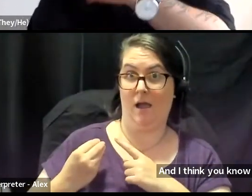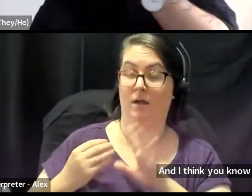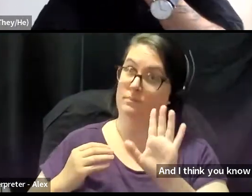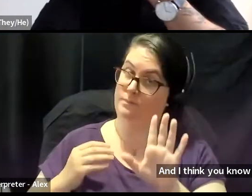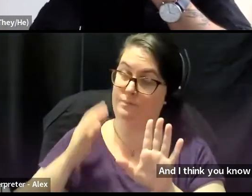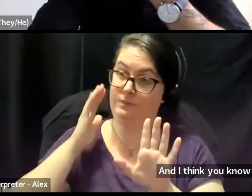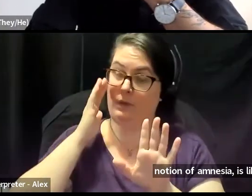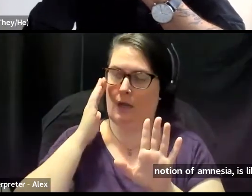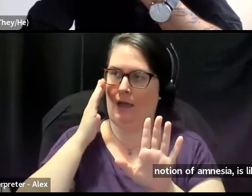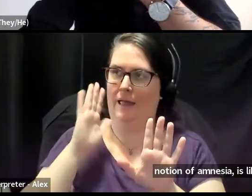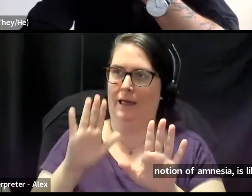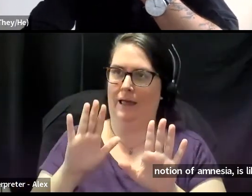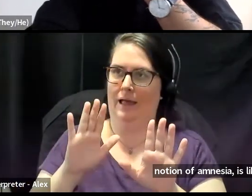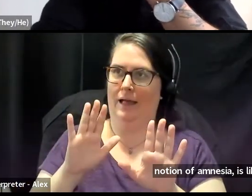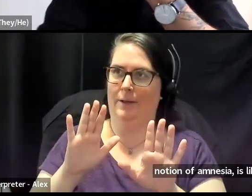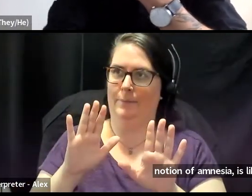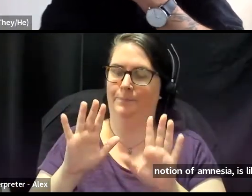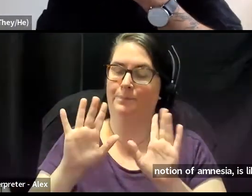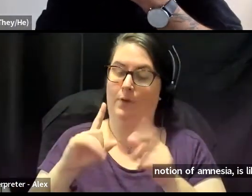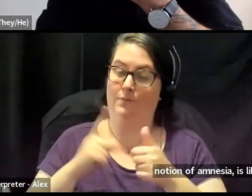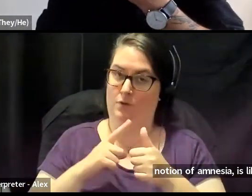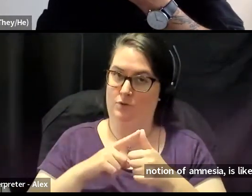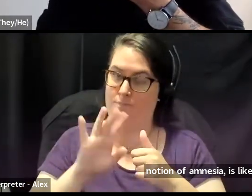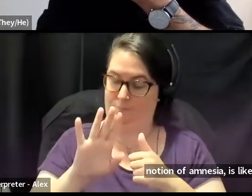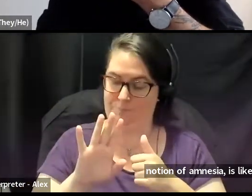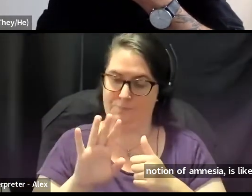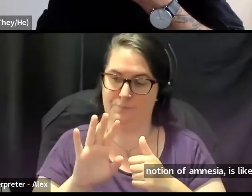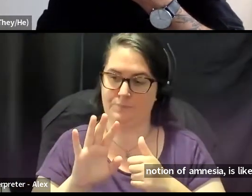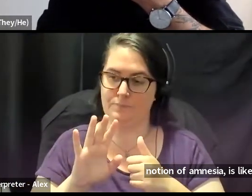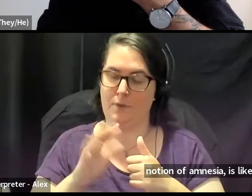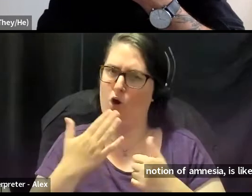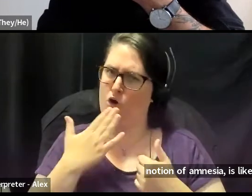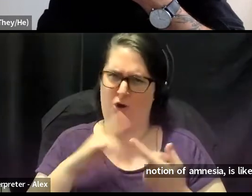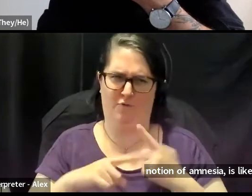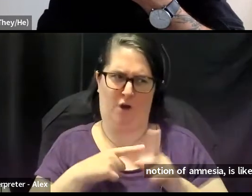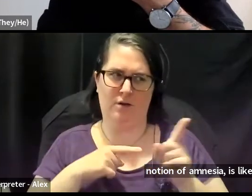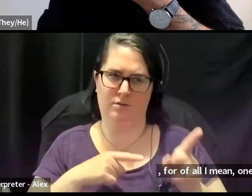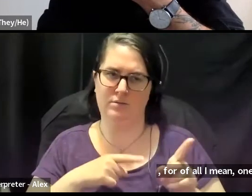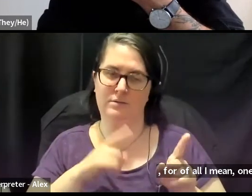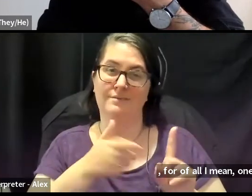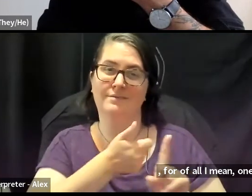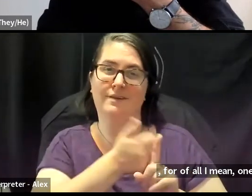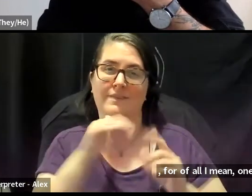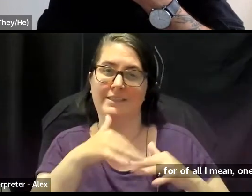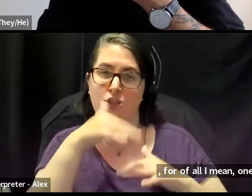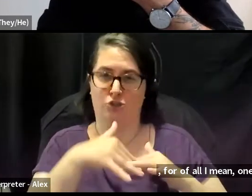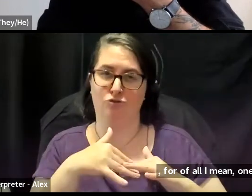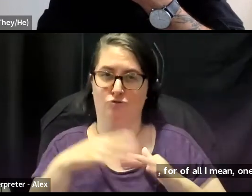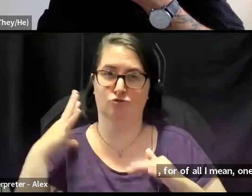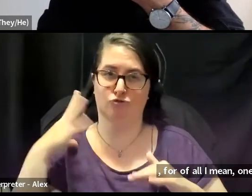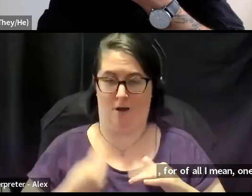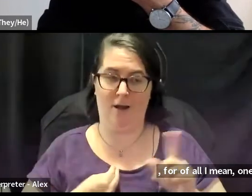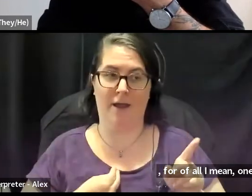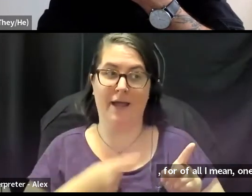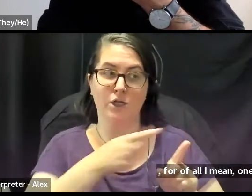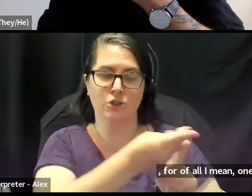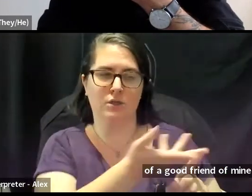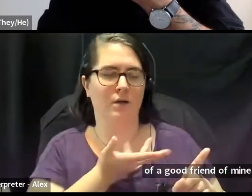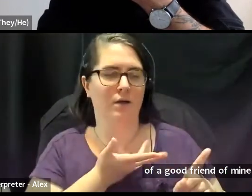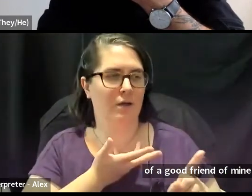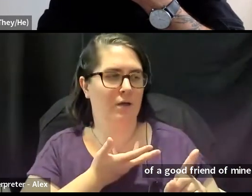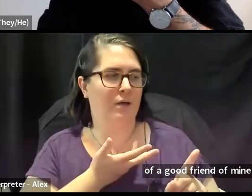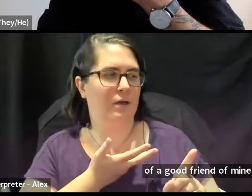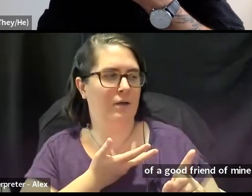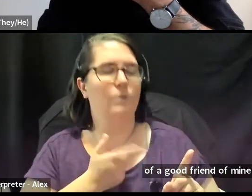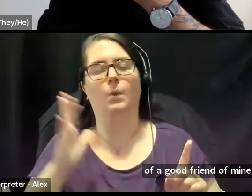all, I mean, one of the things I'll say is one of a good friend of mine who's an Indigenous drag queen. I remember one time she said to me, she's like, drag is or she was